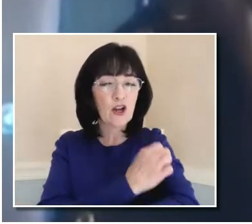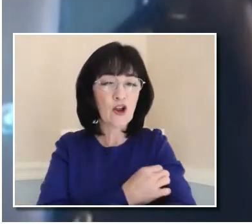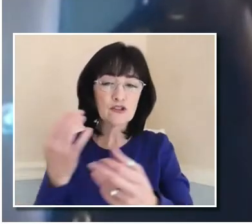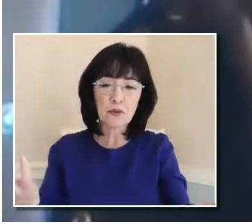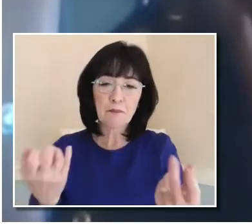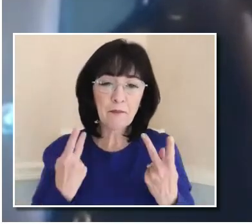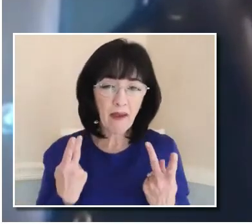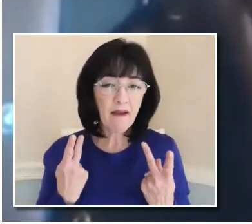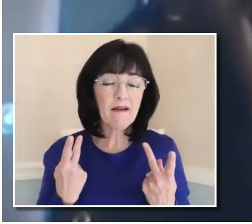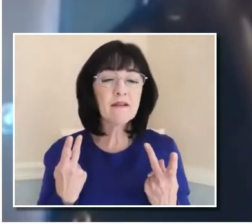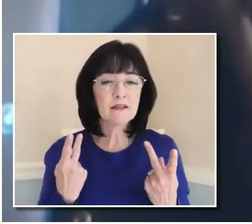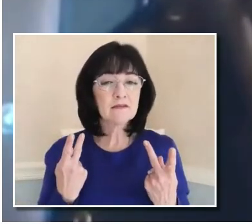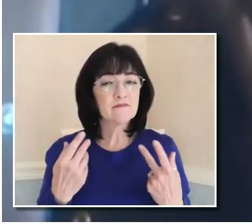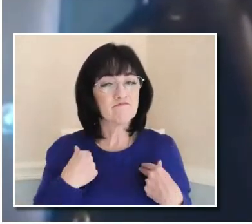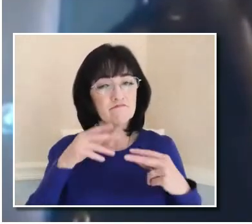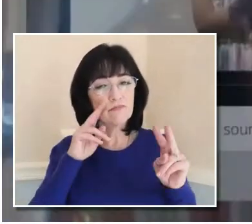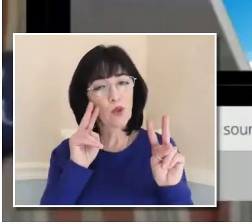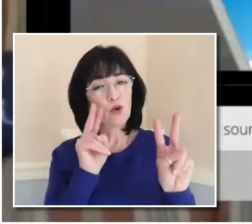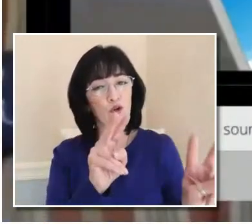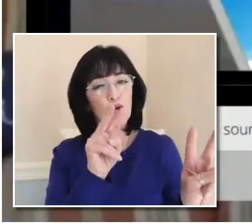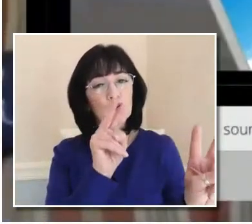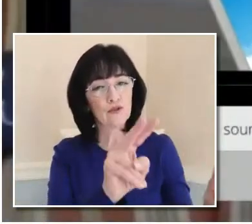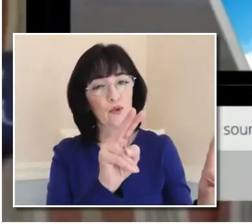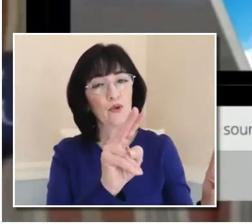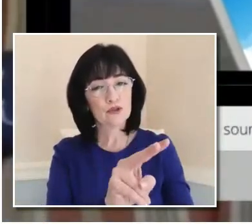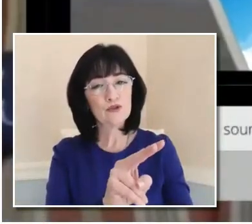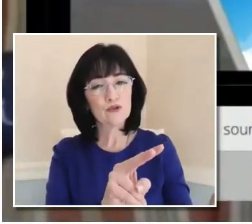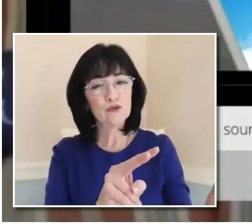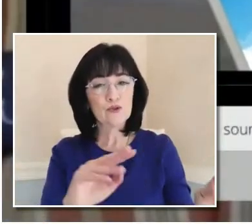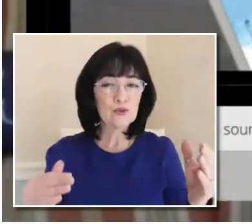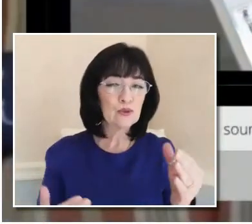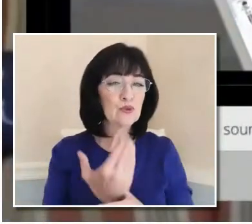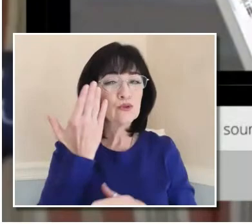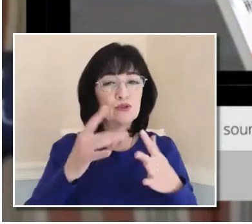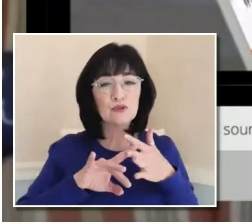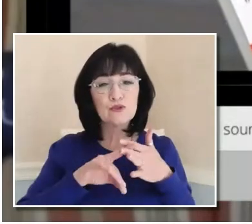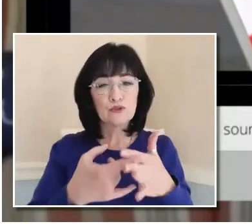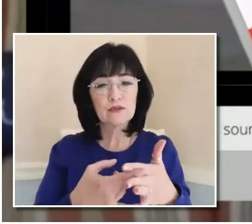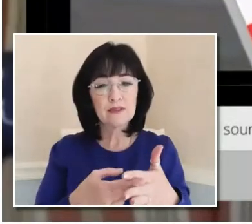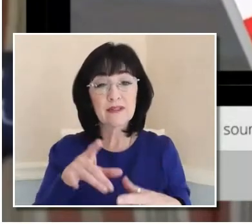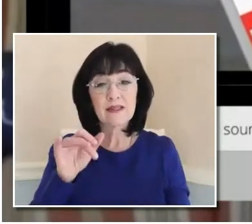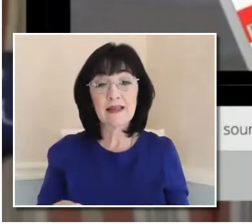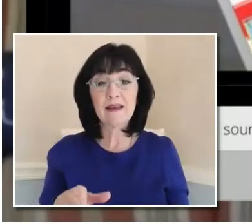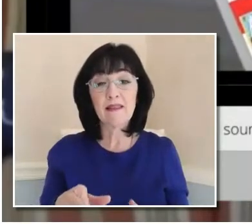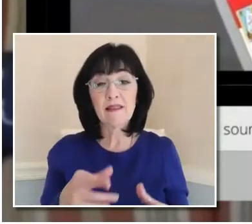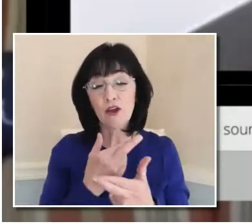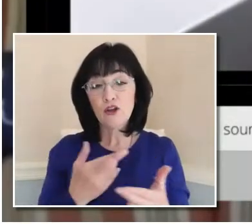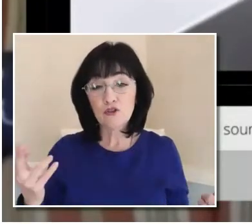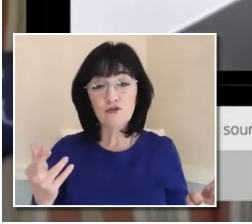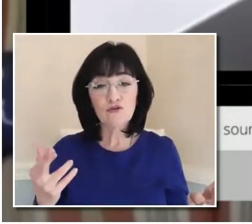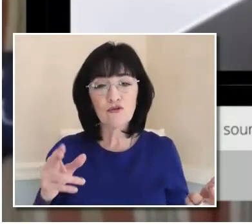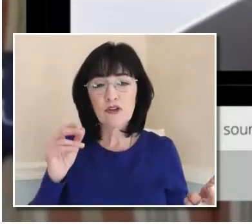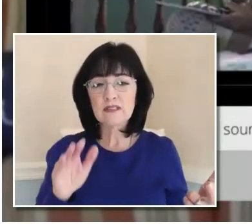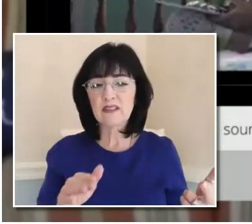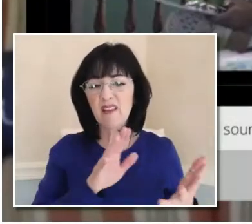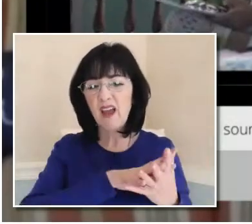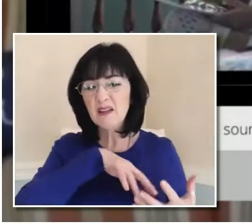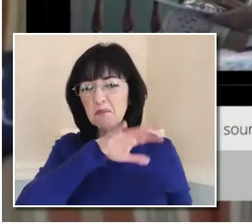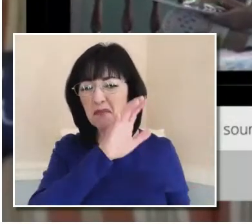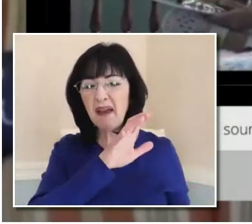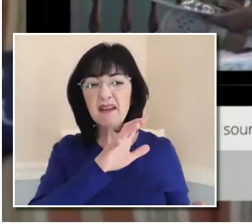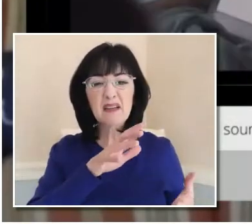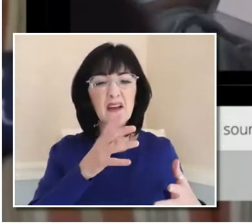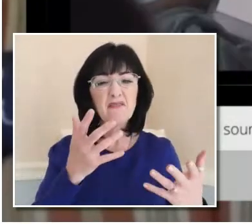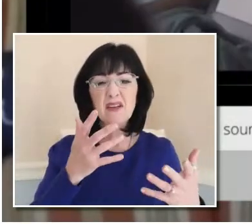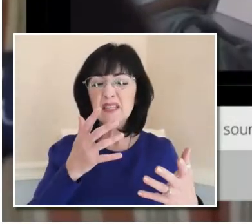really looking forward to with this acceleration. It is a resource, a bank of accessible text, all genres,